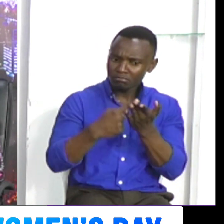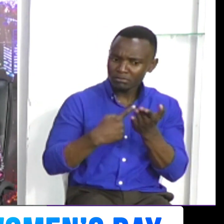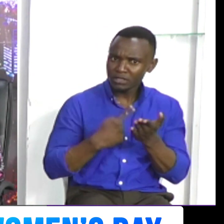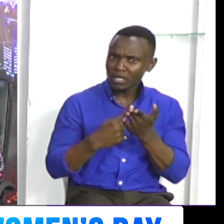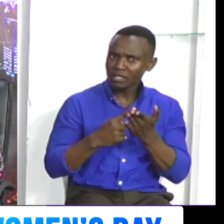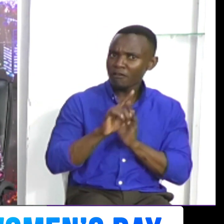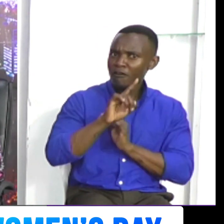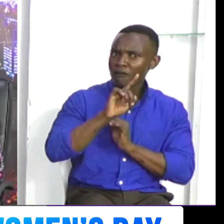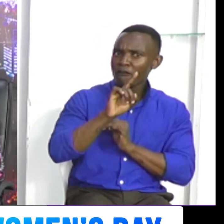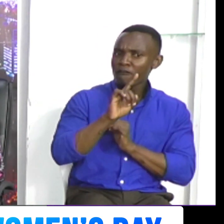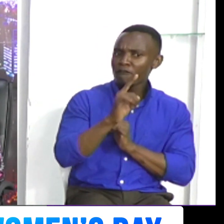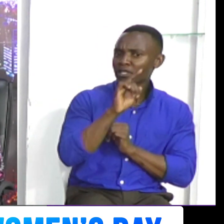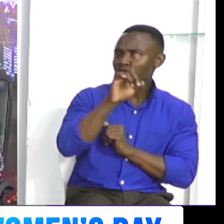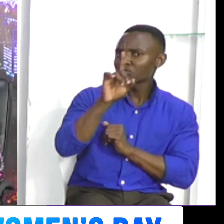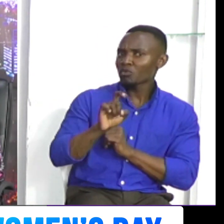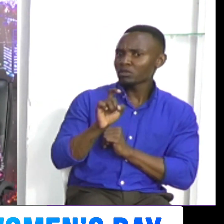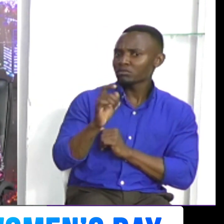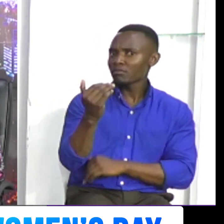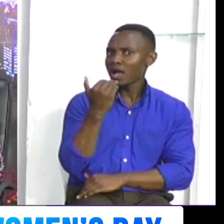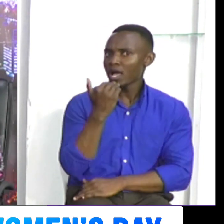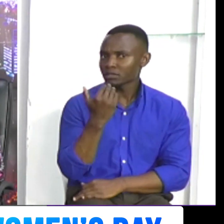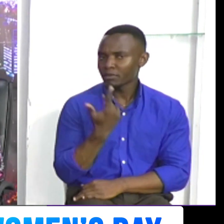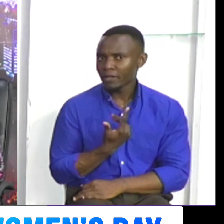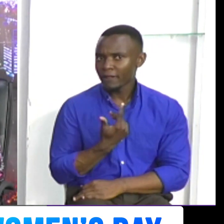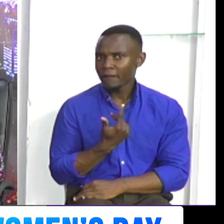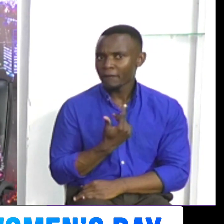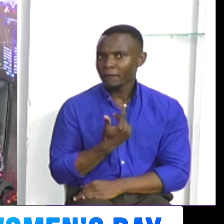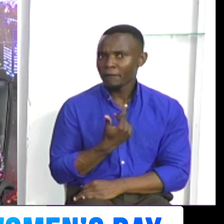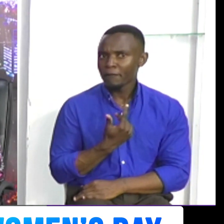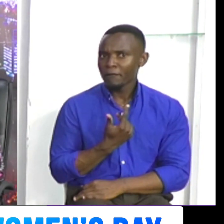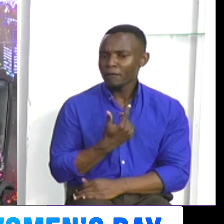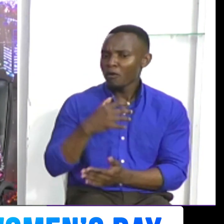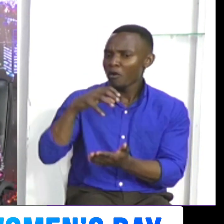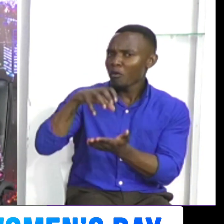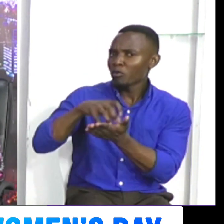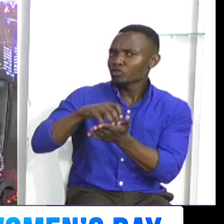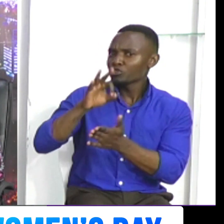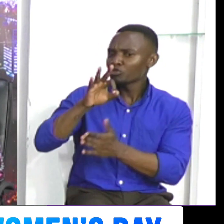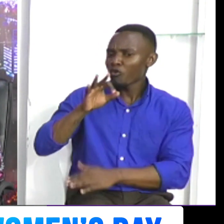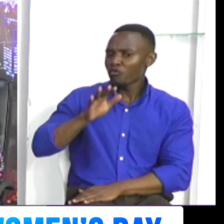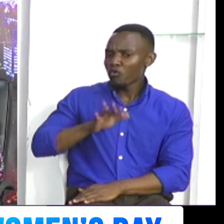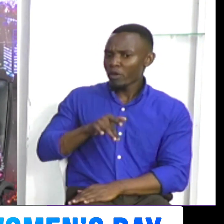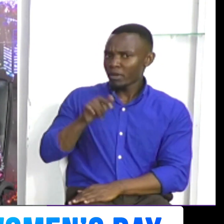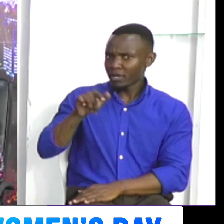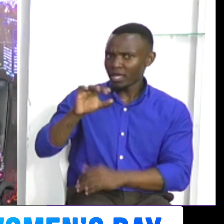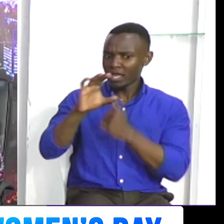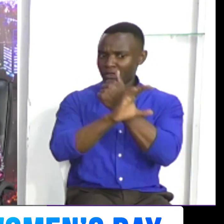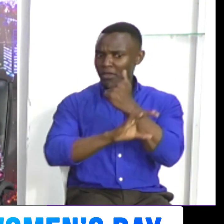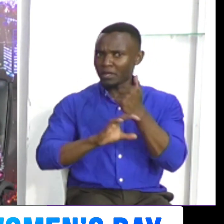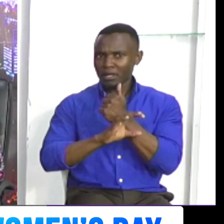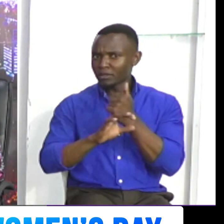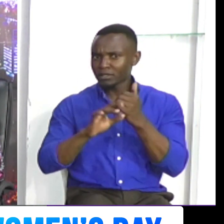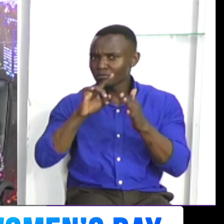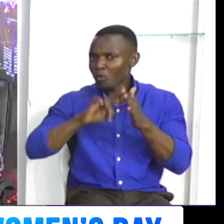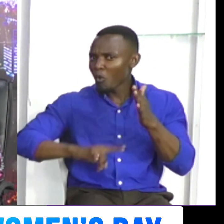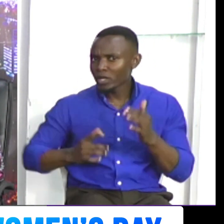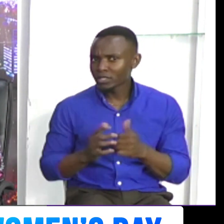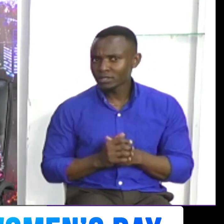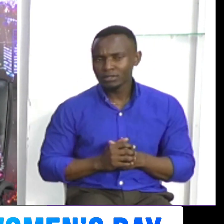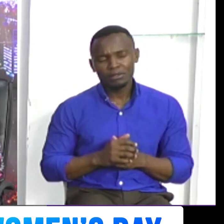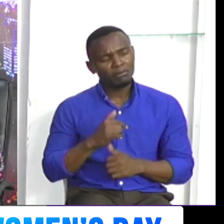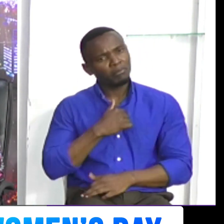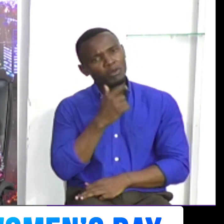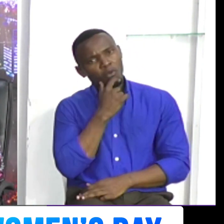first question she asked me was, what's the position of women in this country? Okay, I was first like, what have you